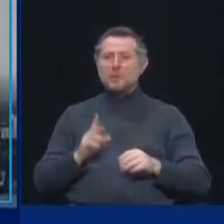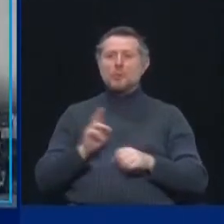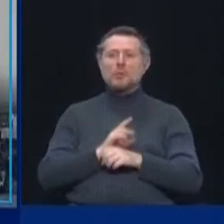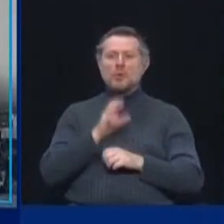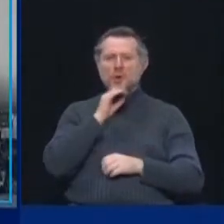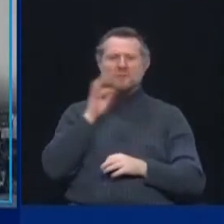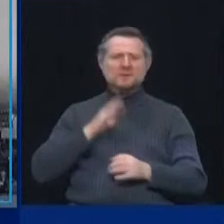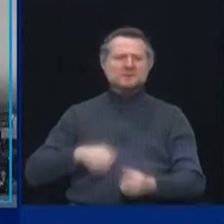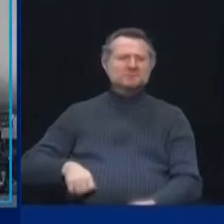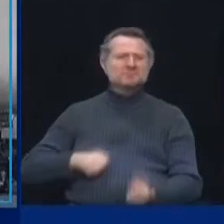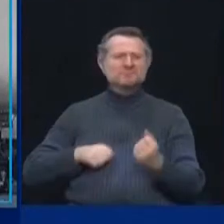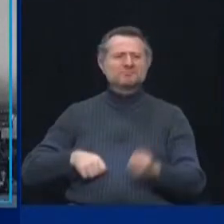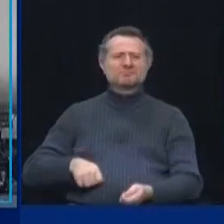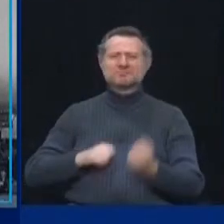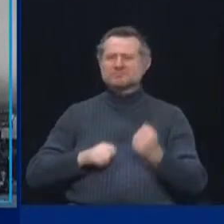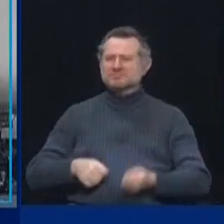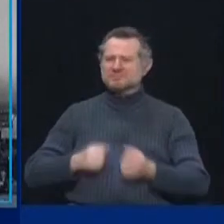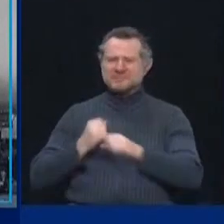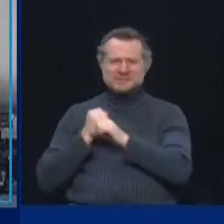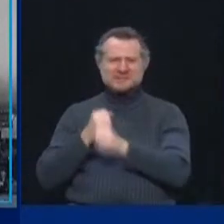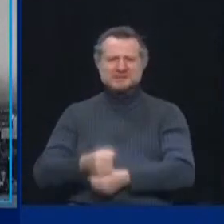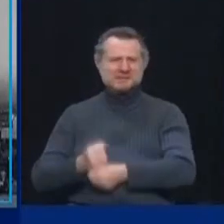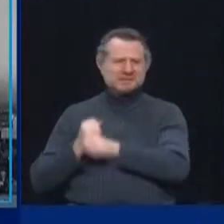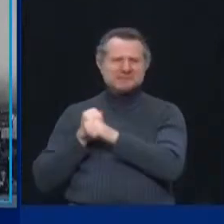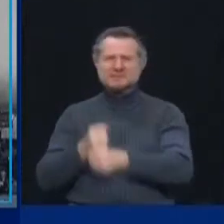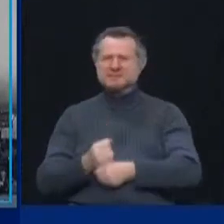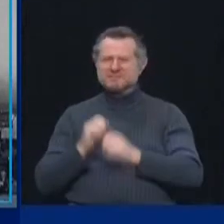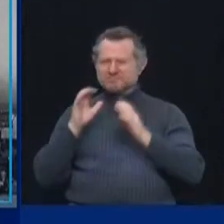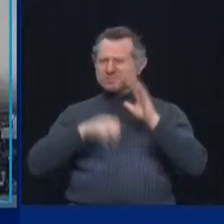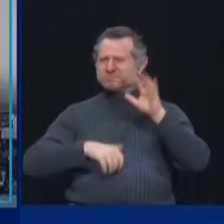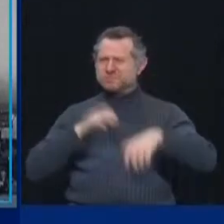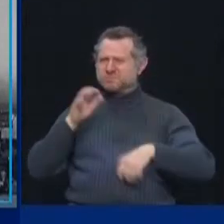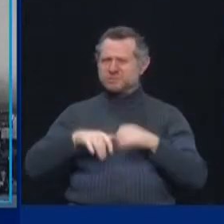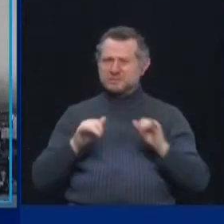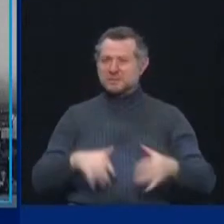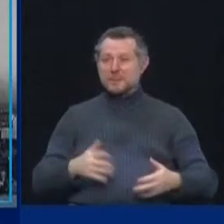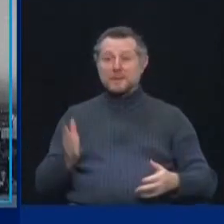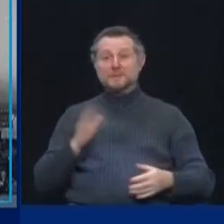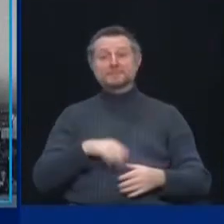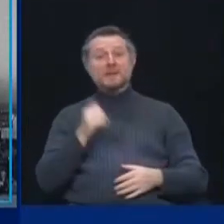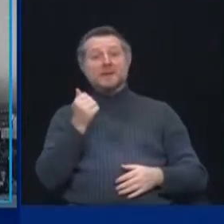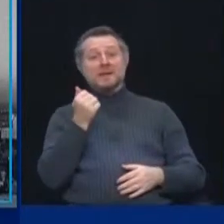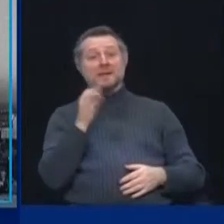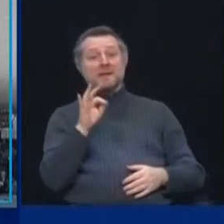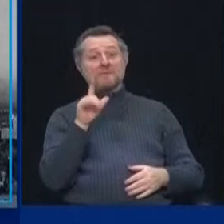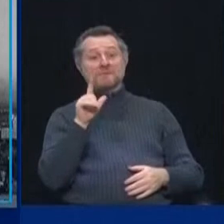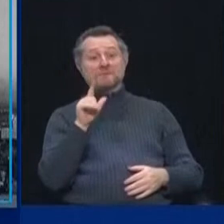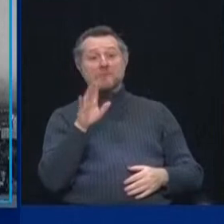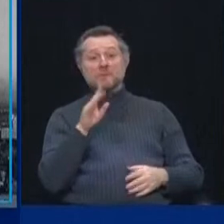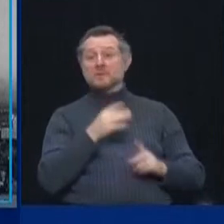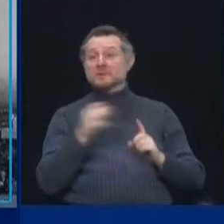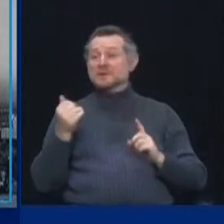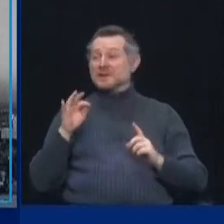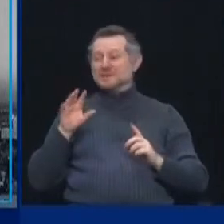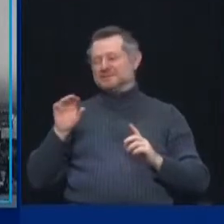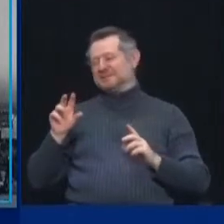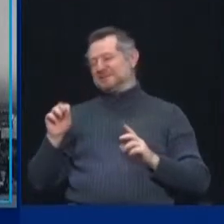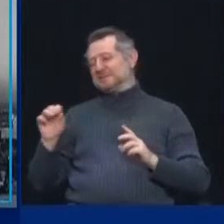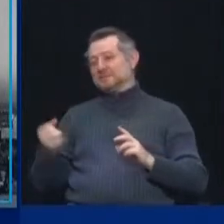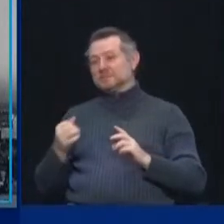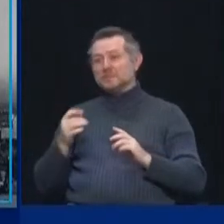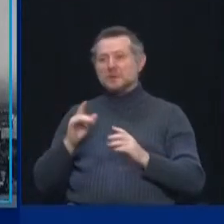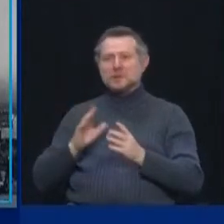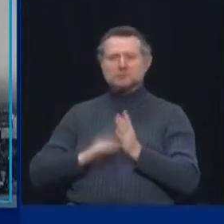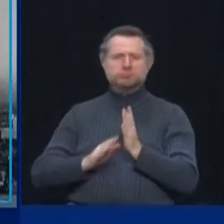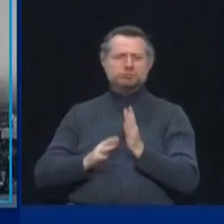who we are. That's what we did. Great Depression ravages the nation. What do? We're going to build the tallest building in the world in